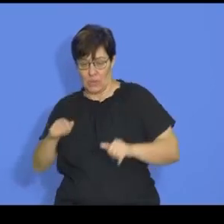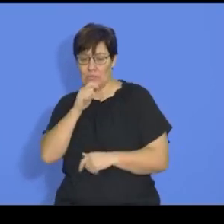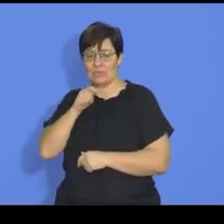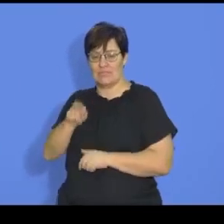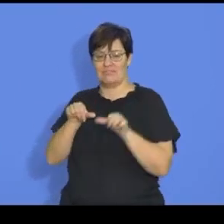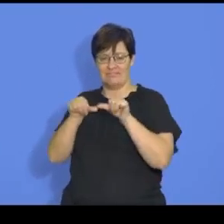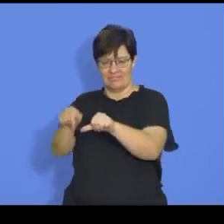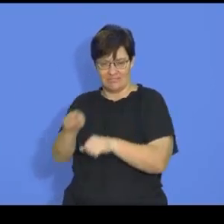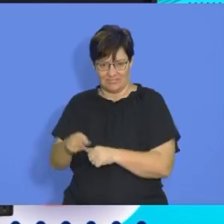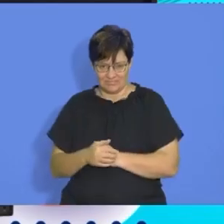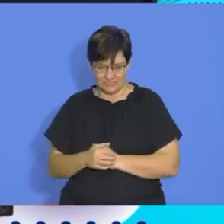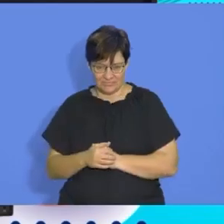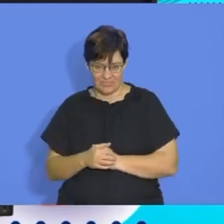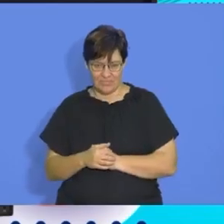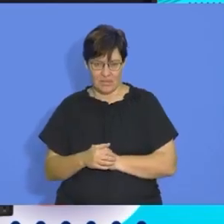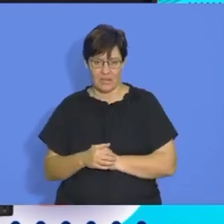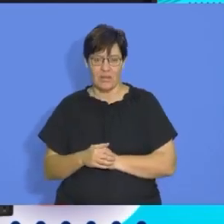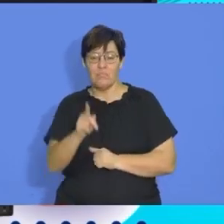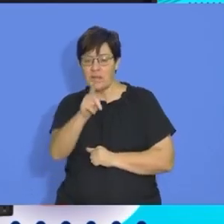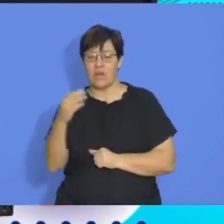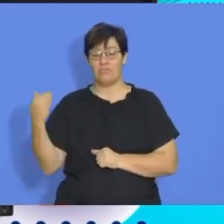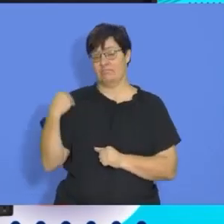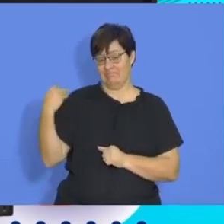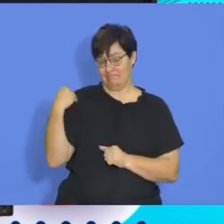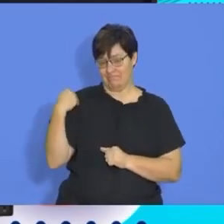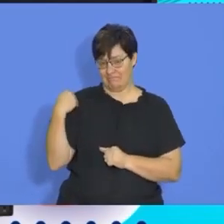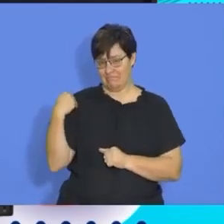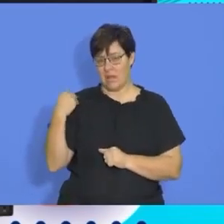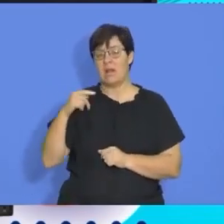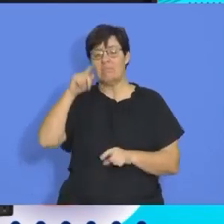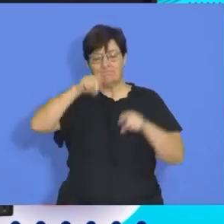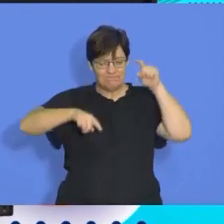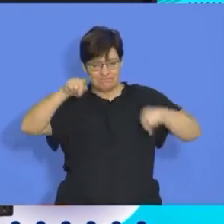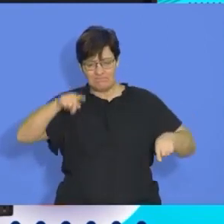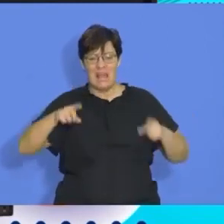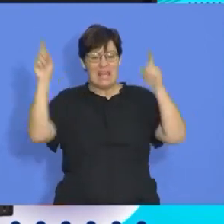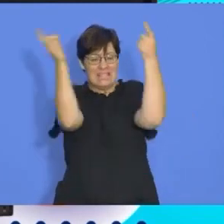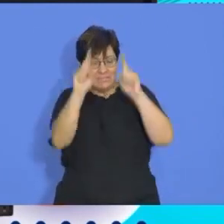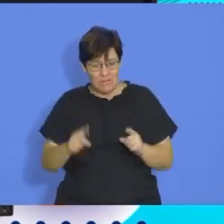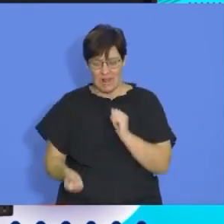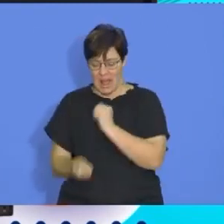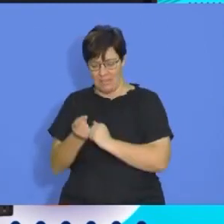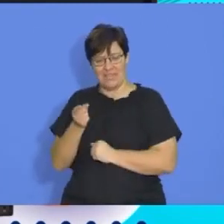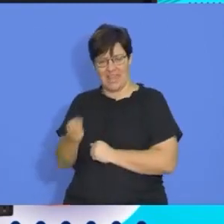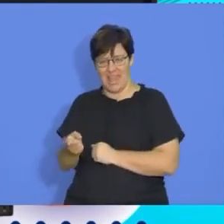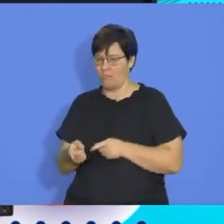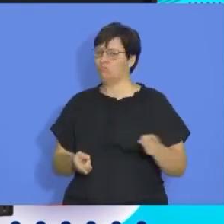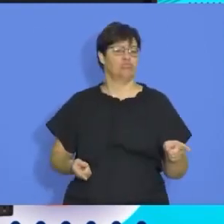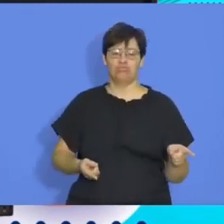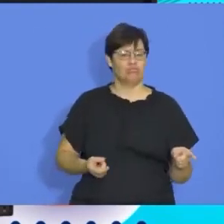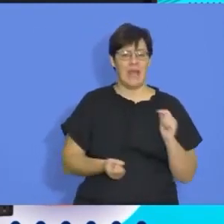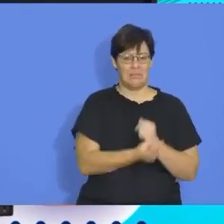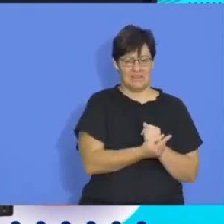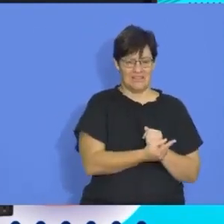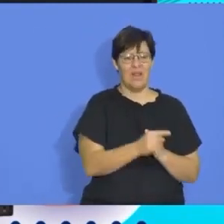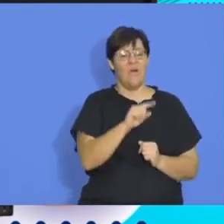so once again, guys, this is obviously reminding you of the various unique transactions that you would come